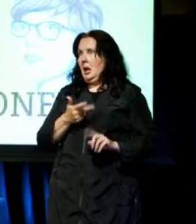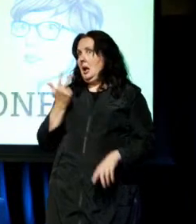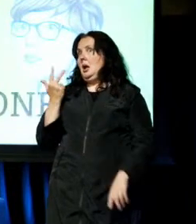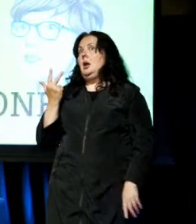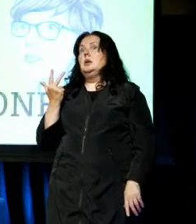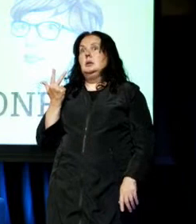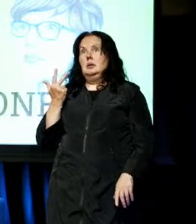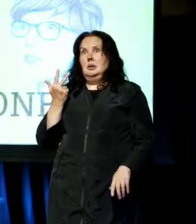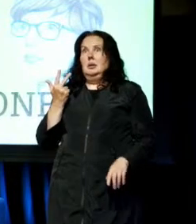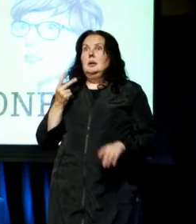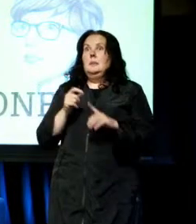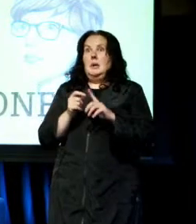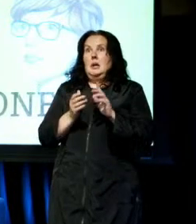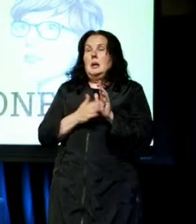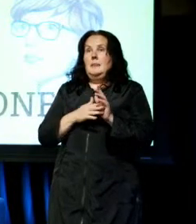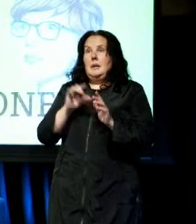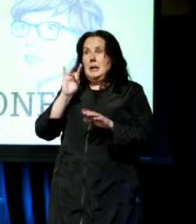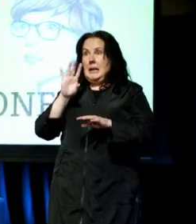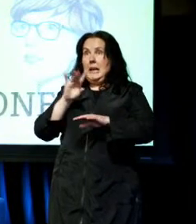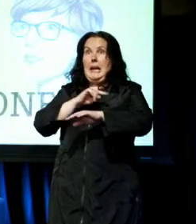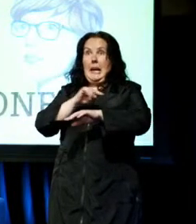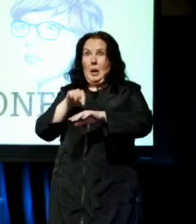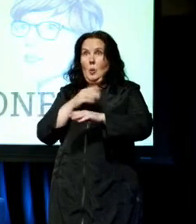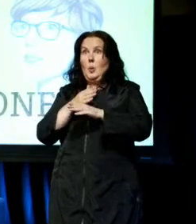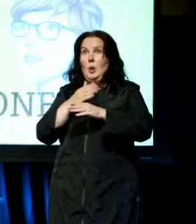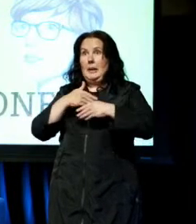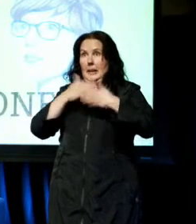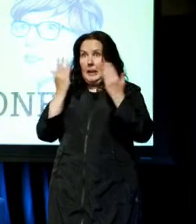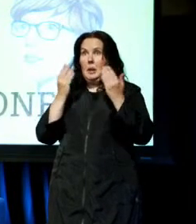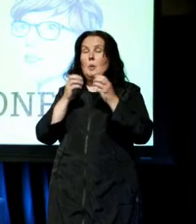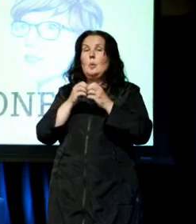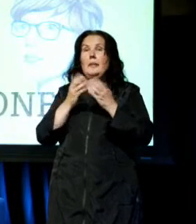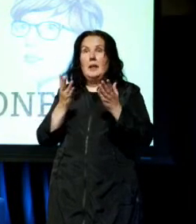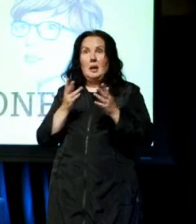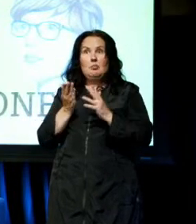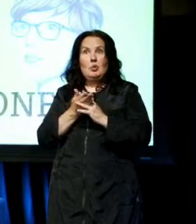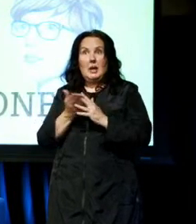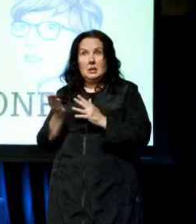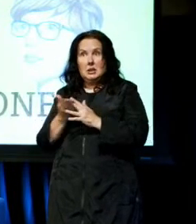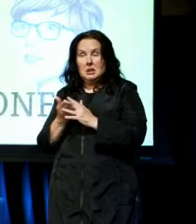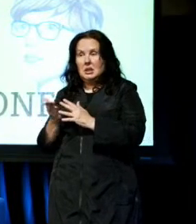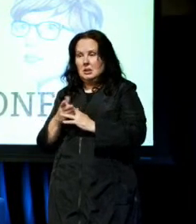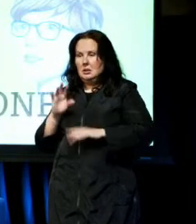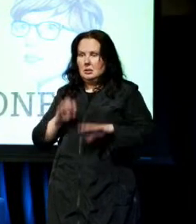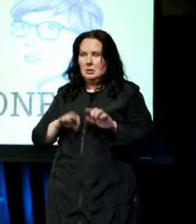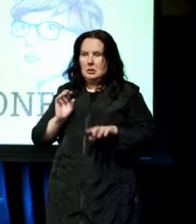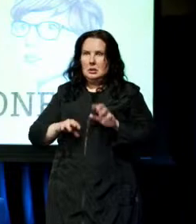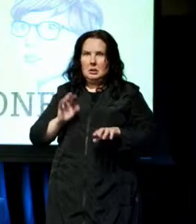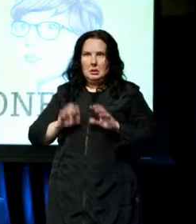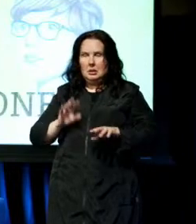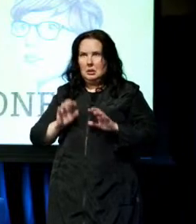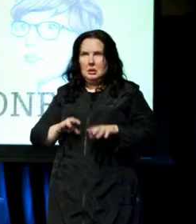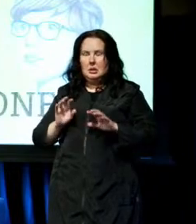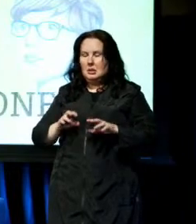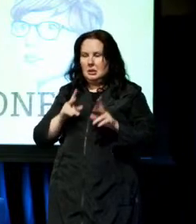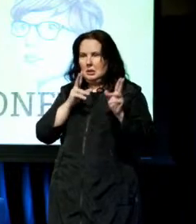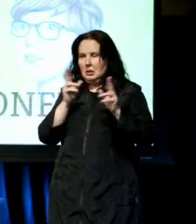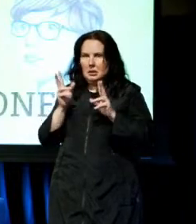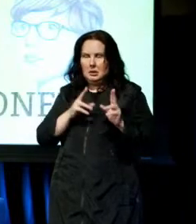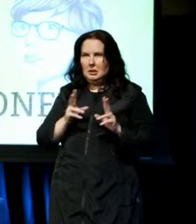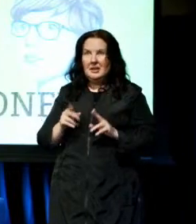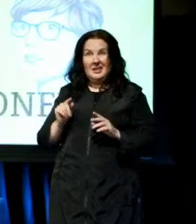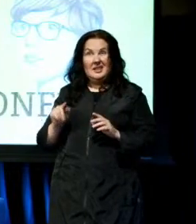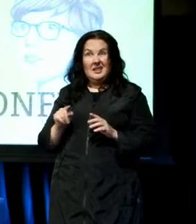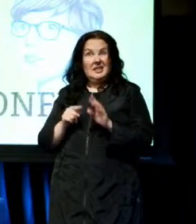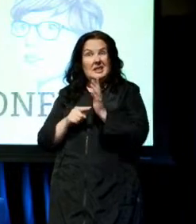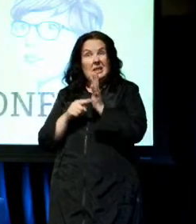10-hour workday without breaks, constant typing. And that is like a typical